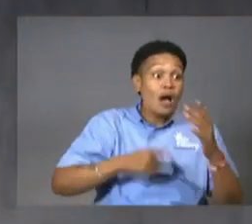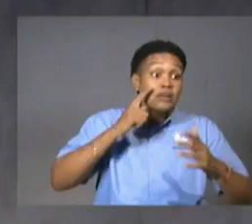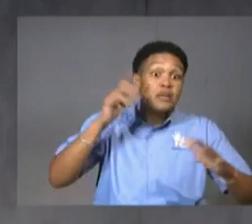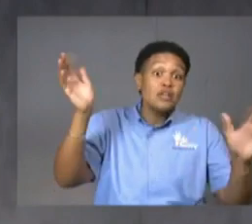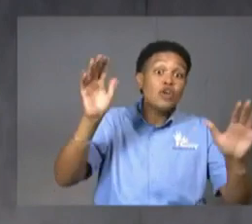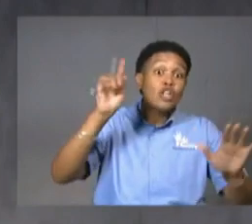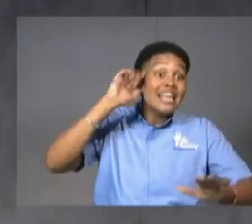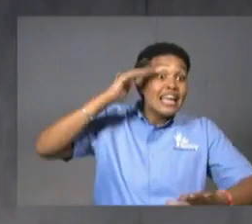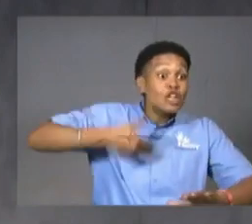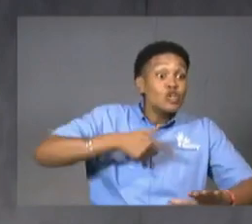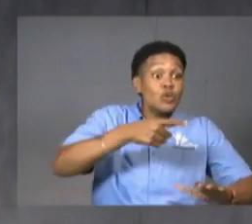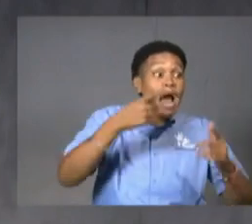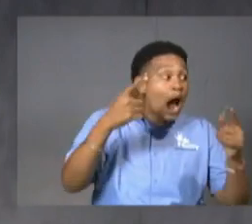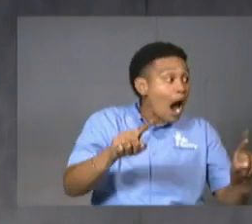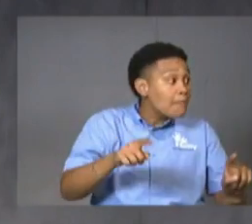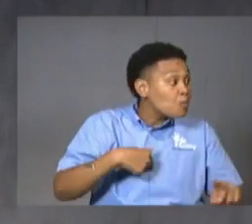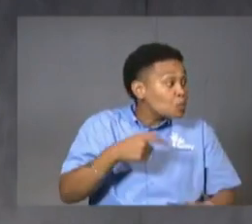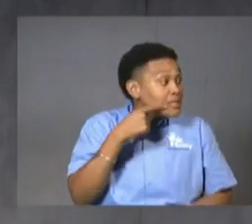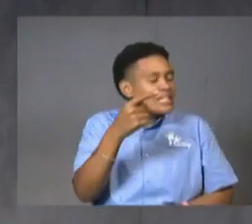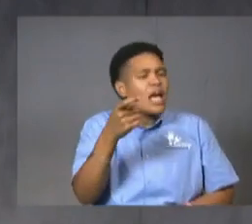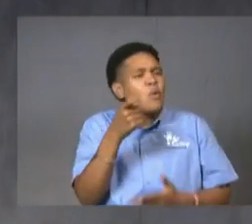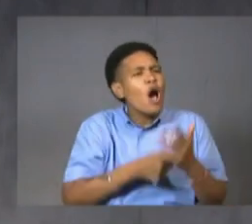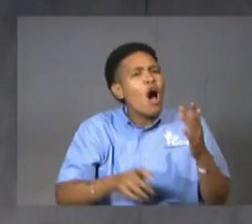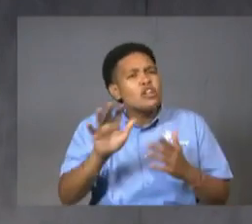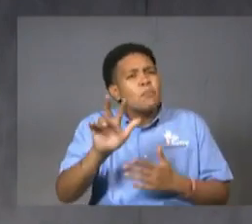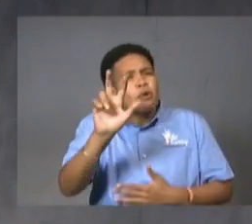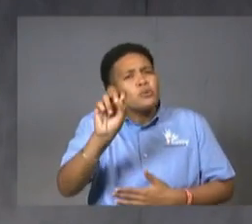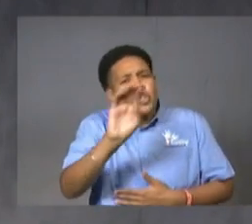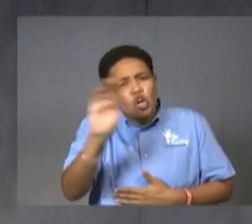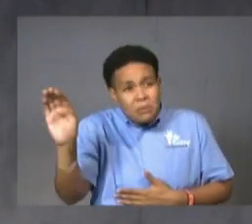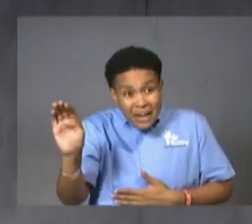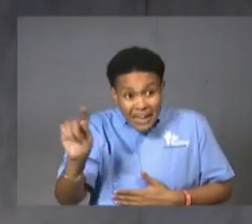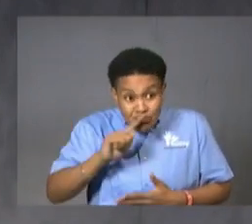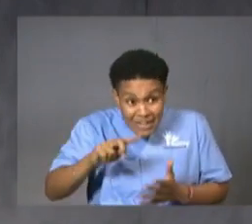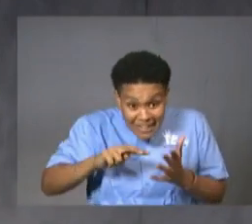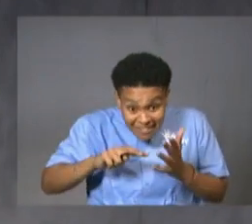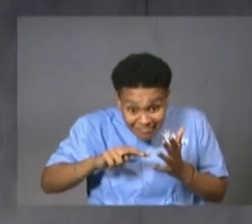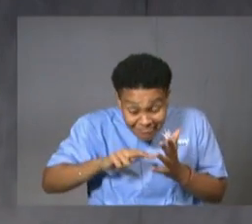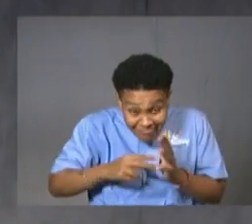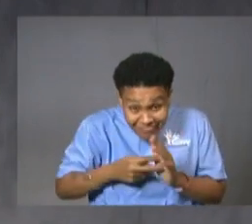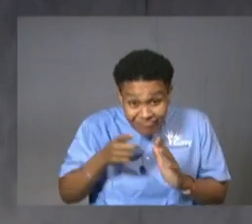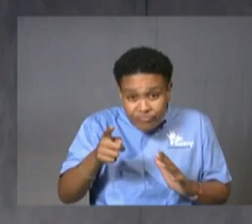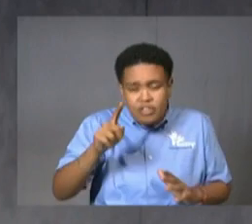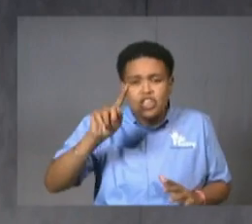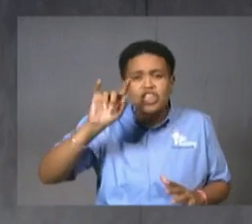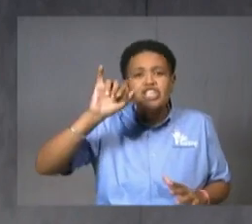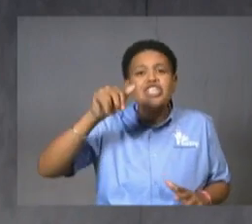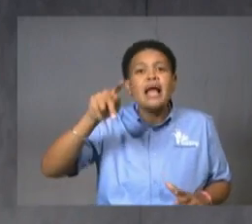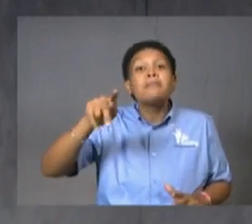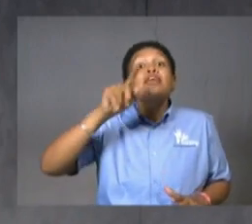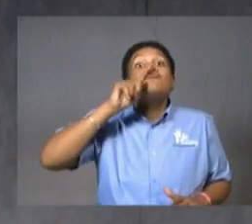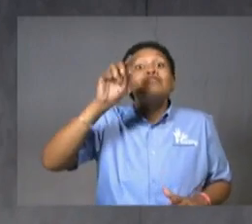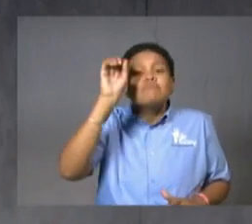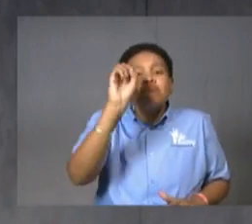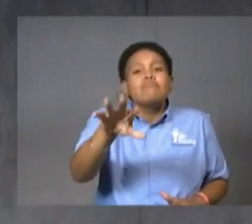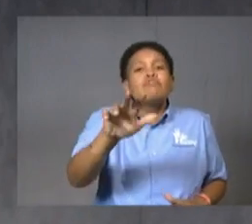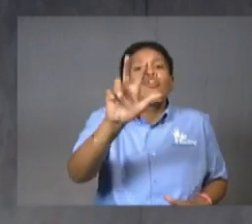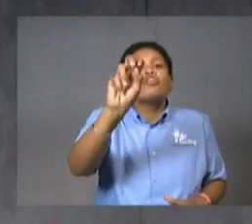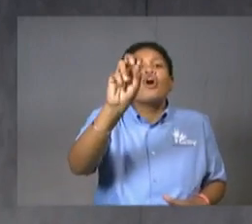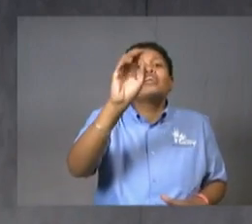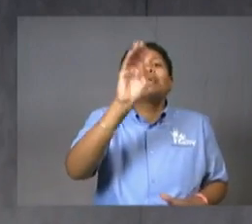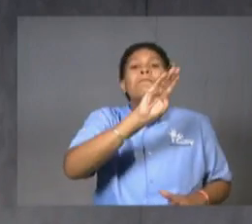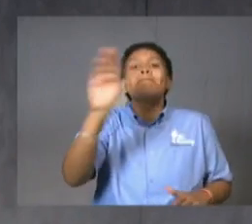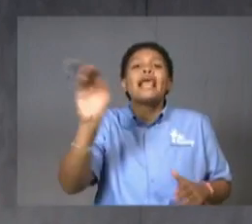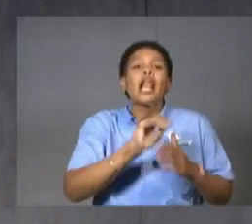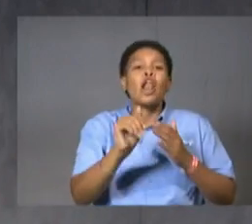it. We said it was going to cost approximately $30 billion, and indeed, the JLP levied $30 billion of indirect